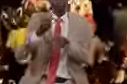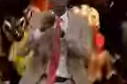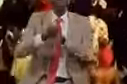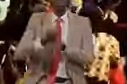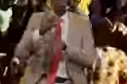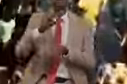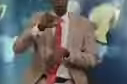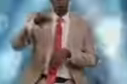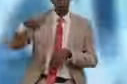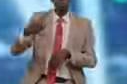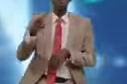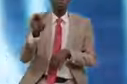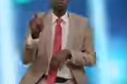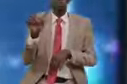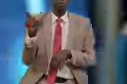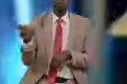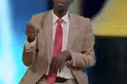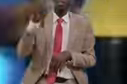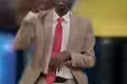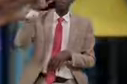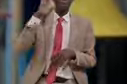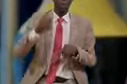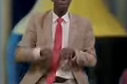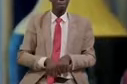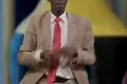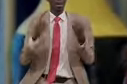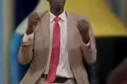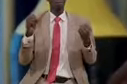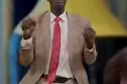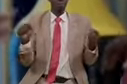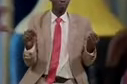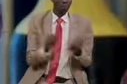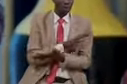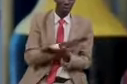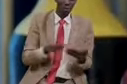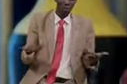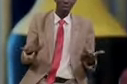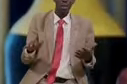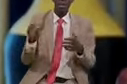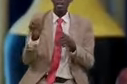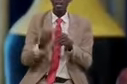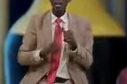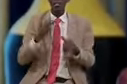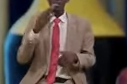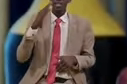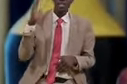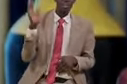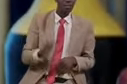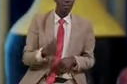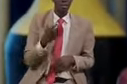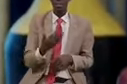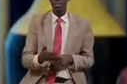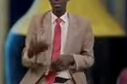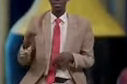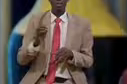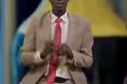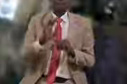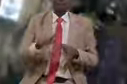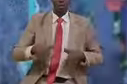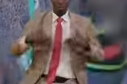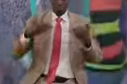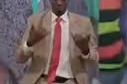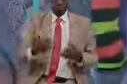break, he'll destroy, he'll shatter every evil sin in your life tonight